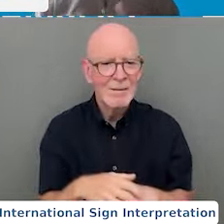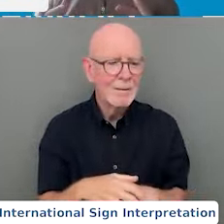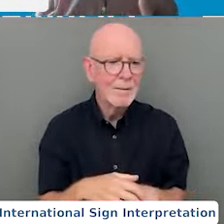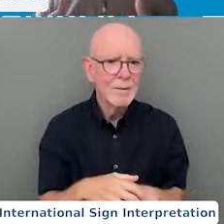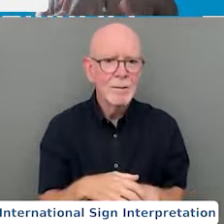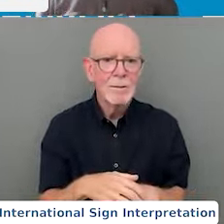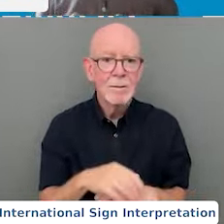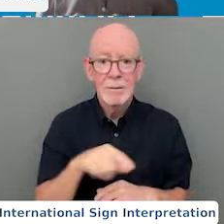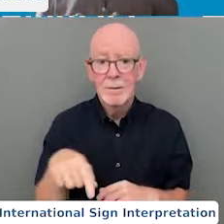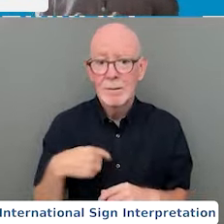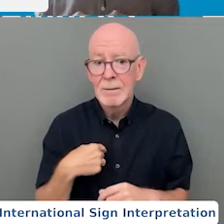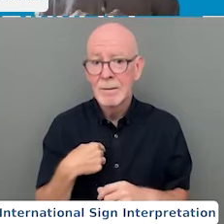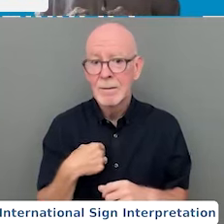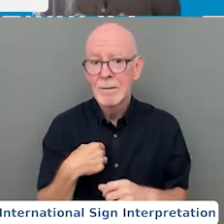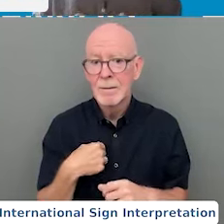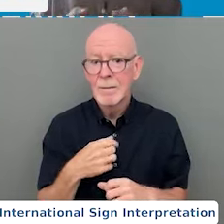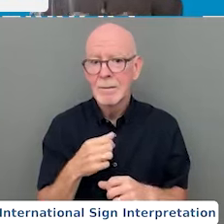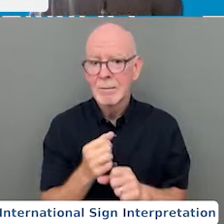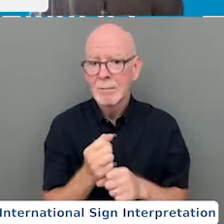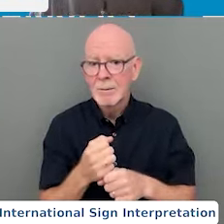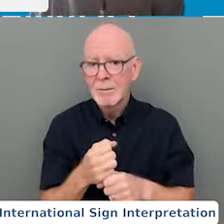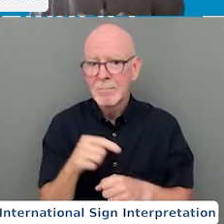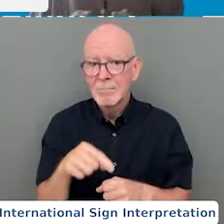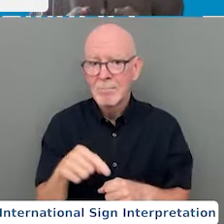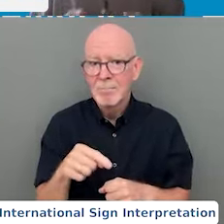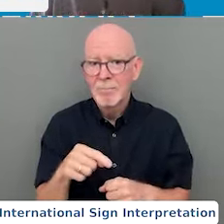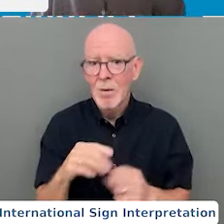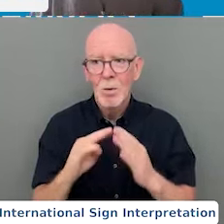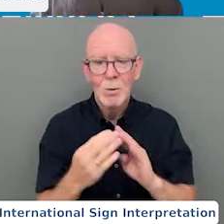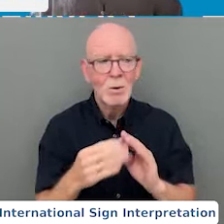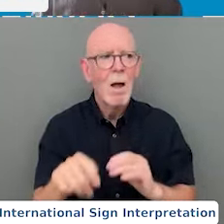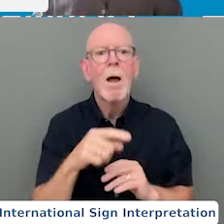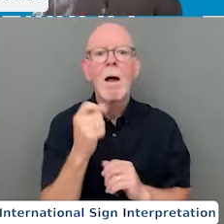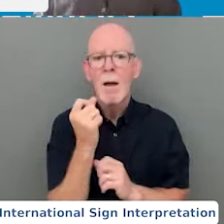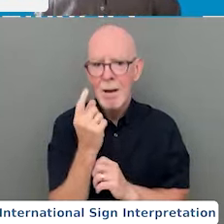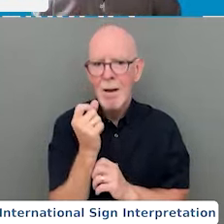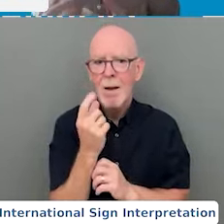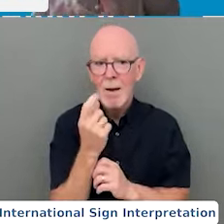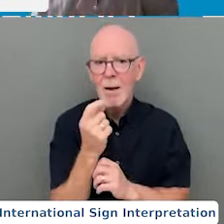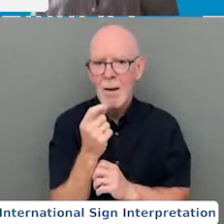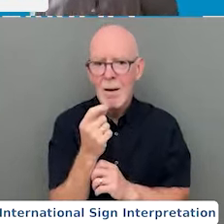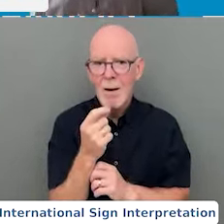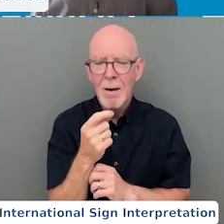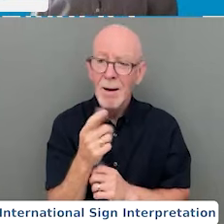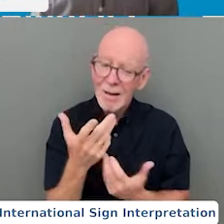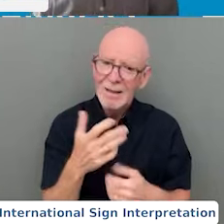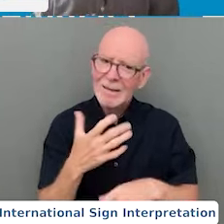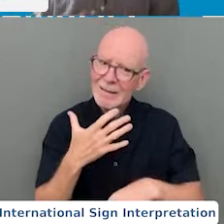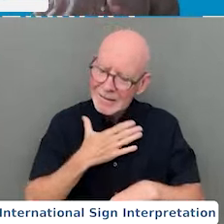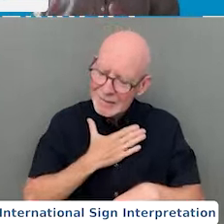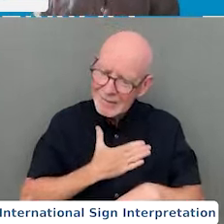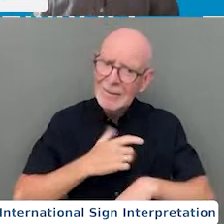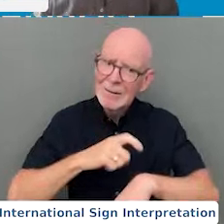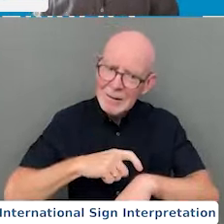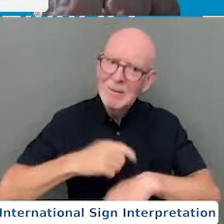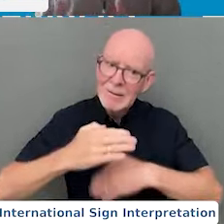disabilities, we provide the elements that they may need to immediately engage. By removing barrier, we make